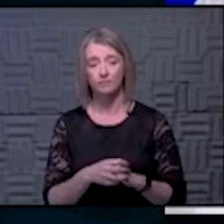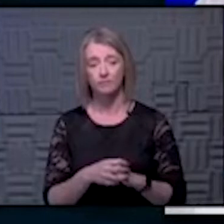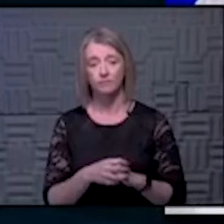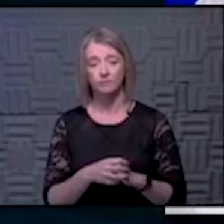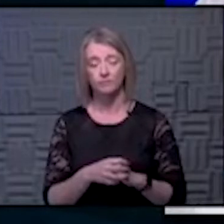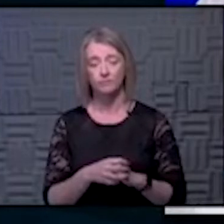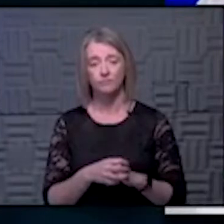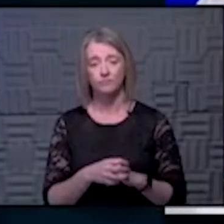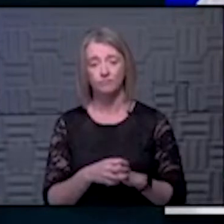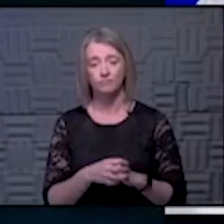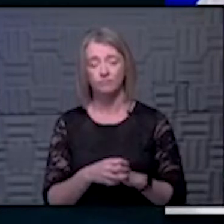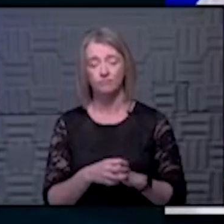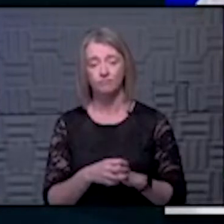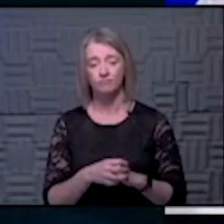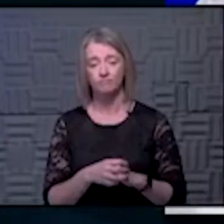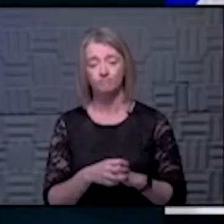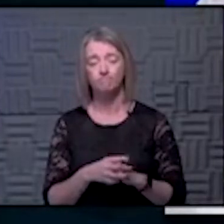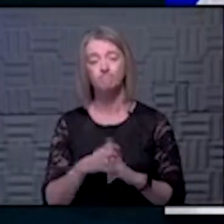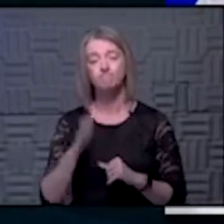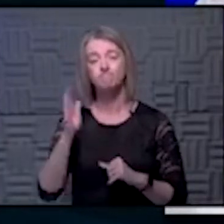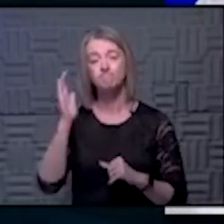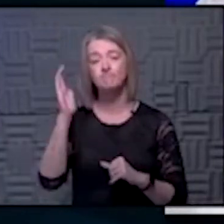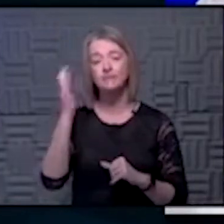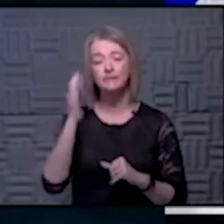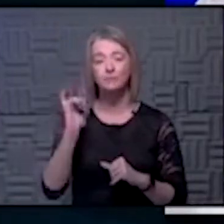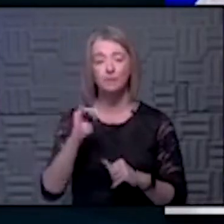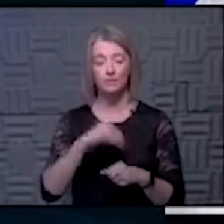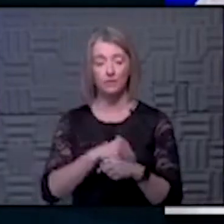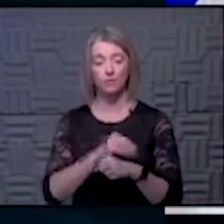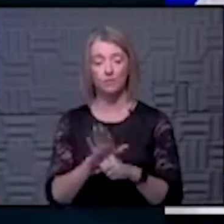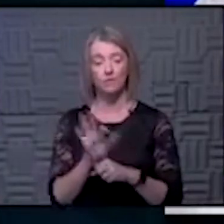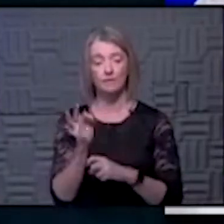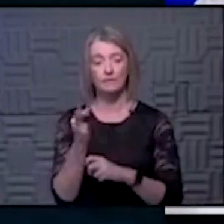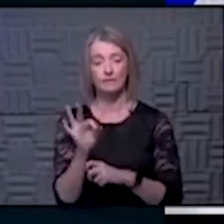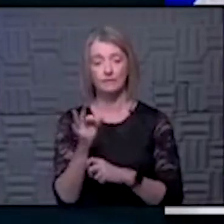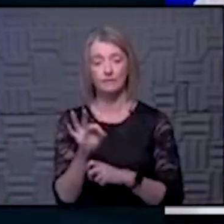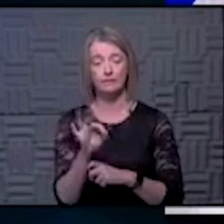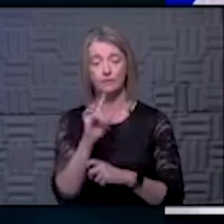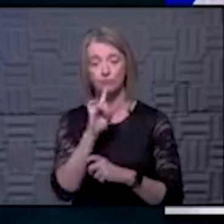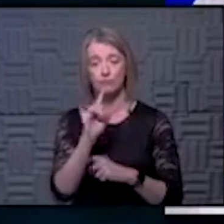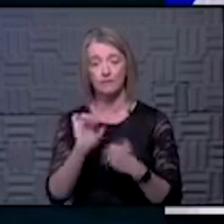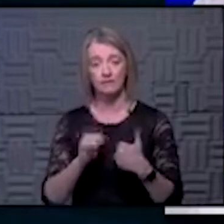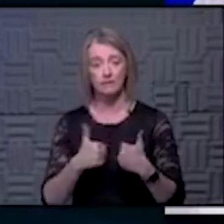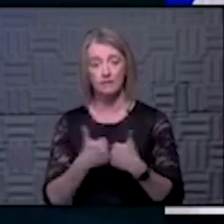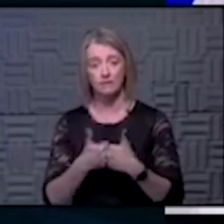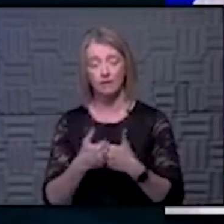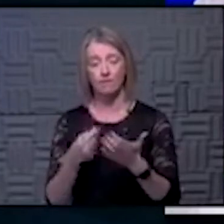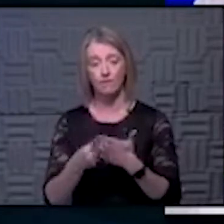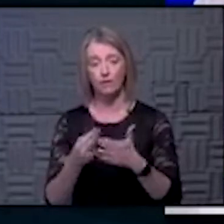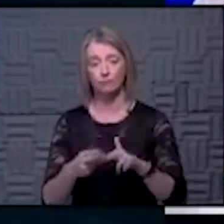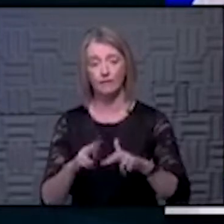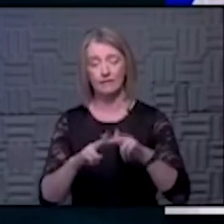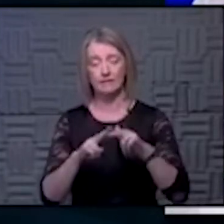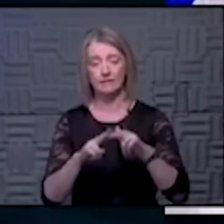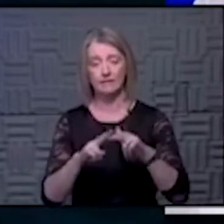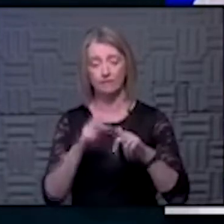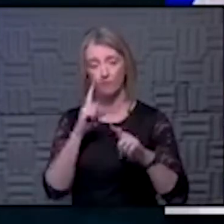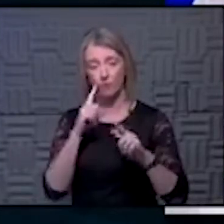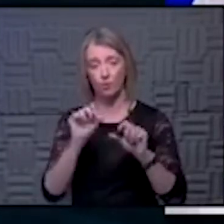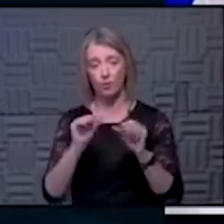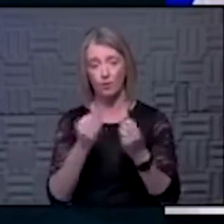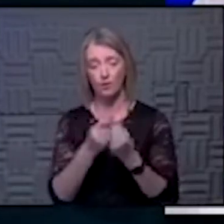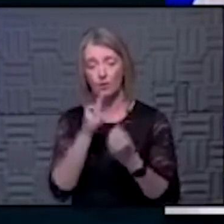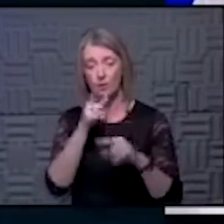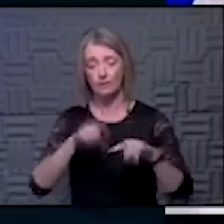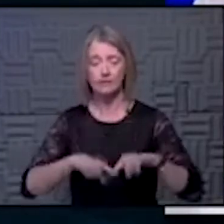You know, across the board, it seems like COVID-19 has challenged fundraising efforts for a number of organizations